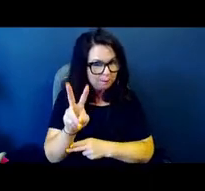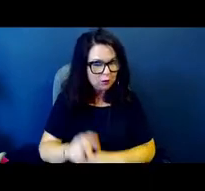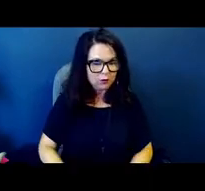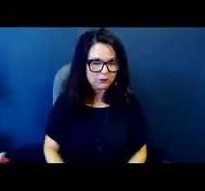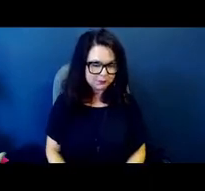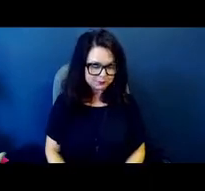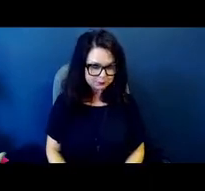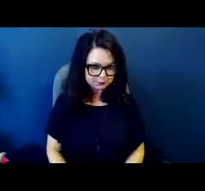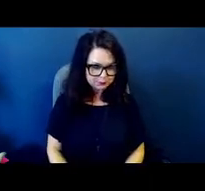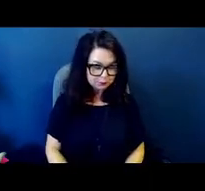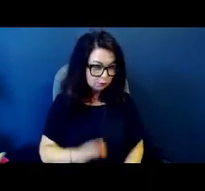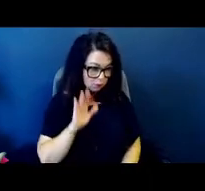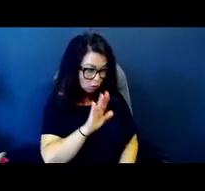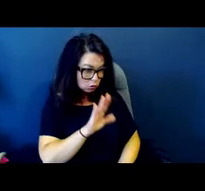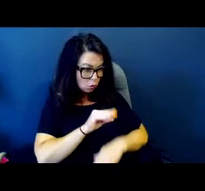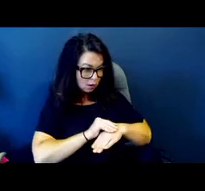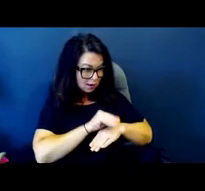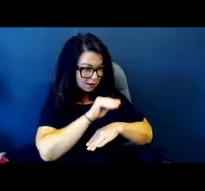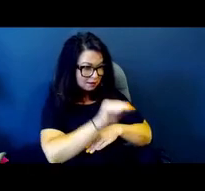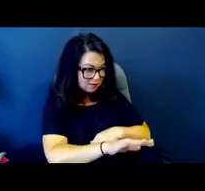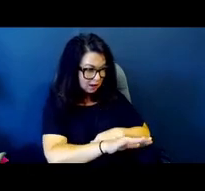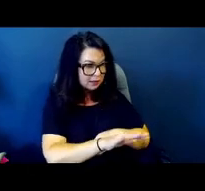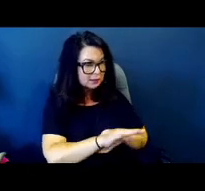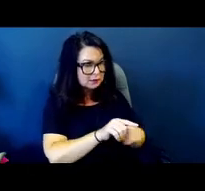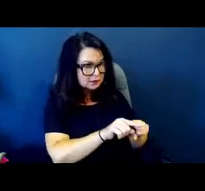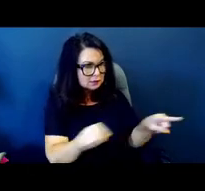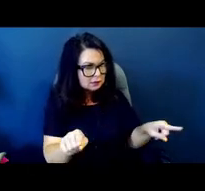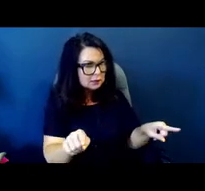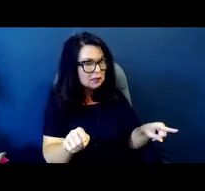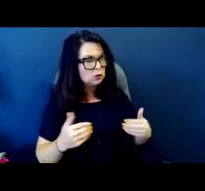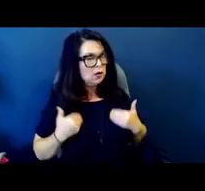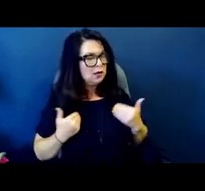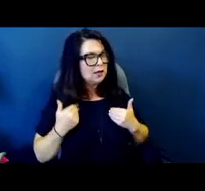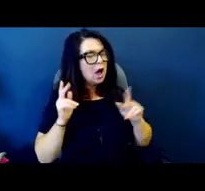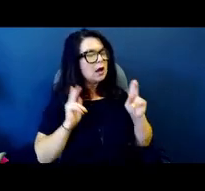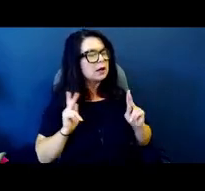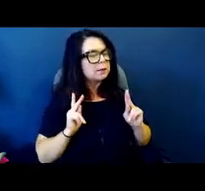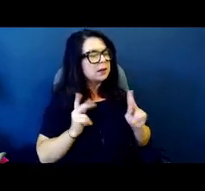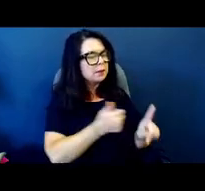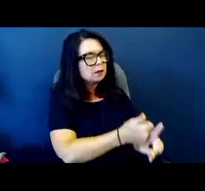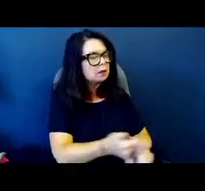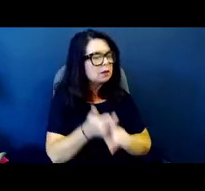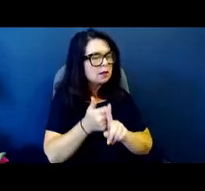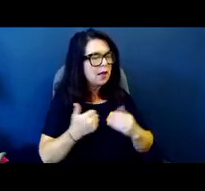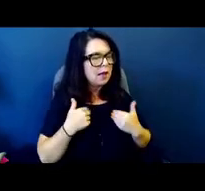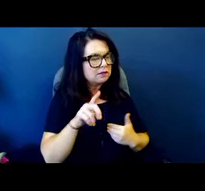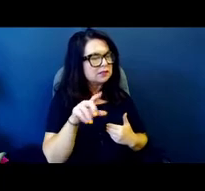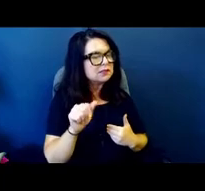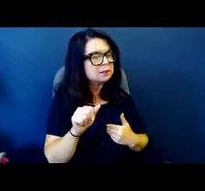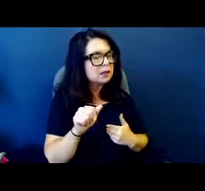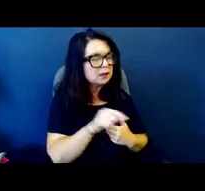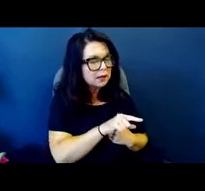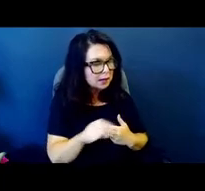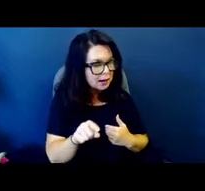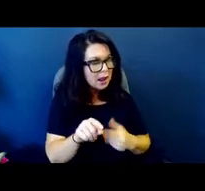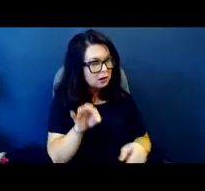So what would be your advice to young people with disabilities about voting and being an informed voter? You